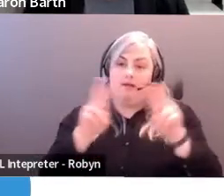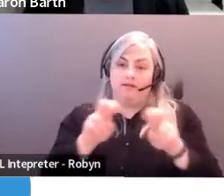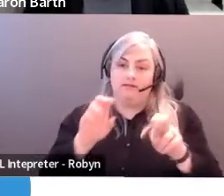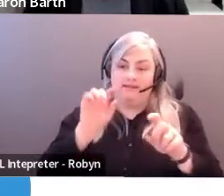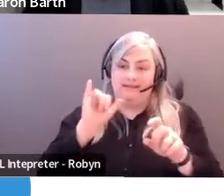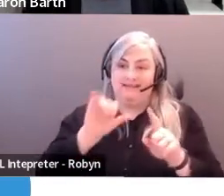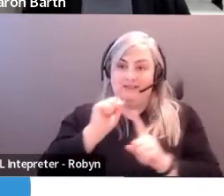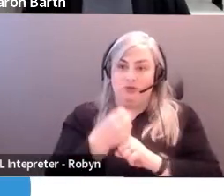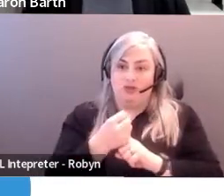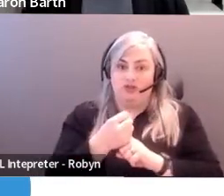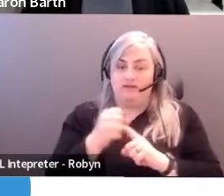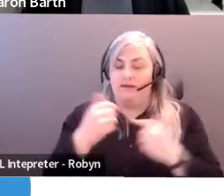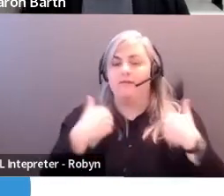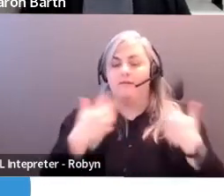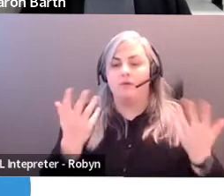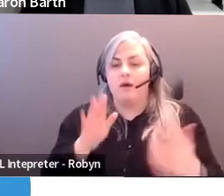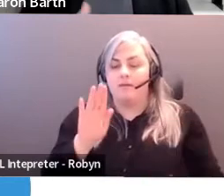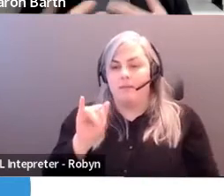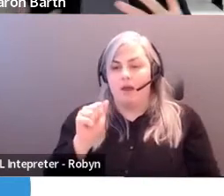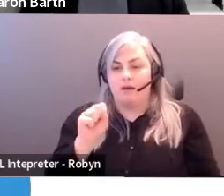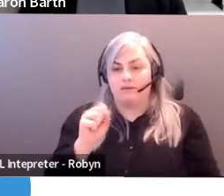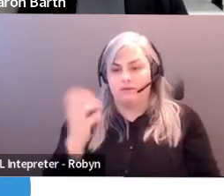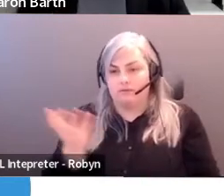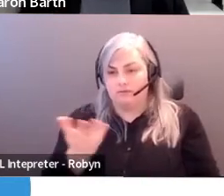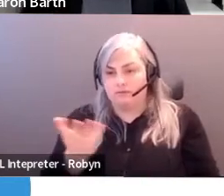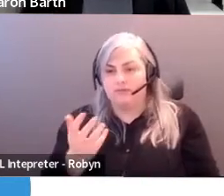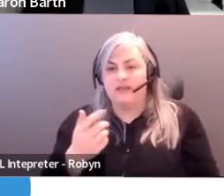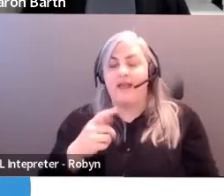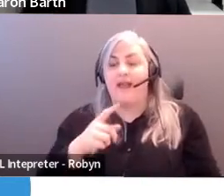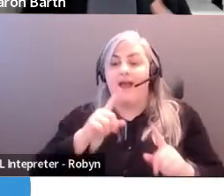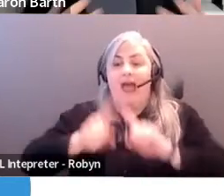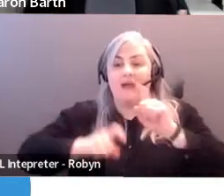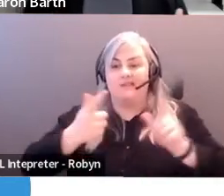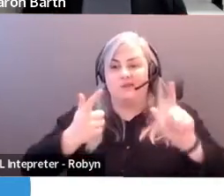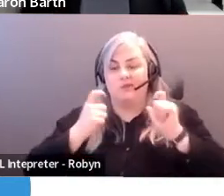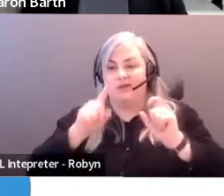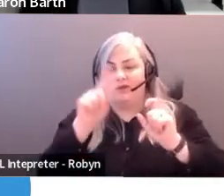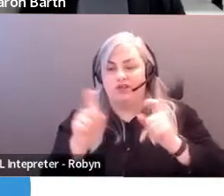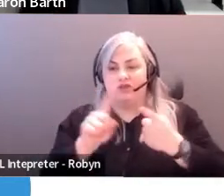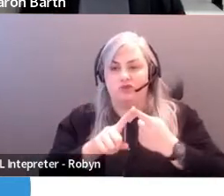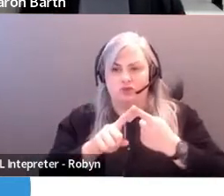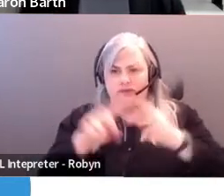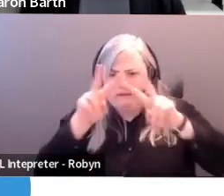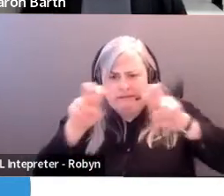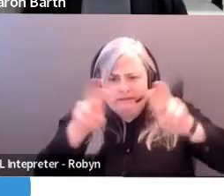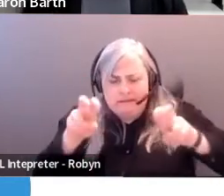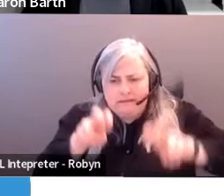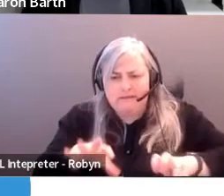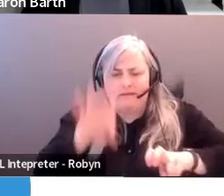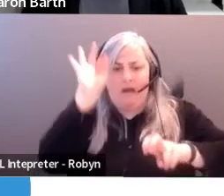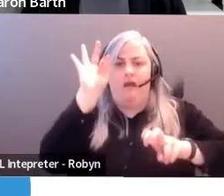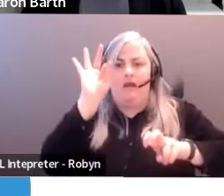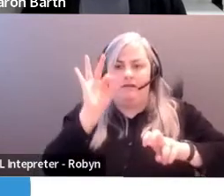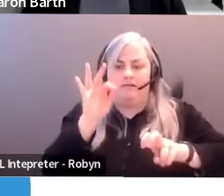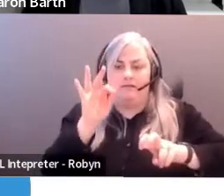of the situation? And asking quick questions to be able to unravel those potential biases to get at a